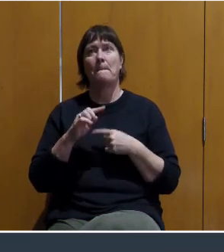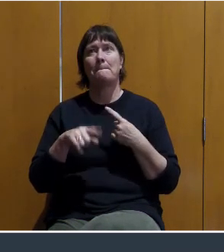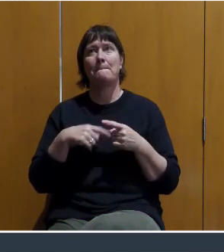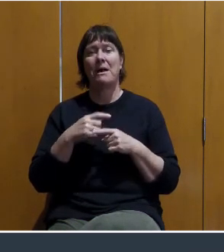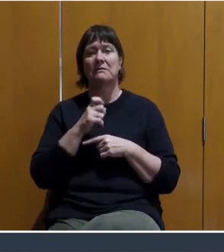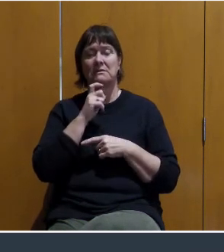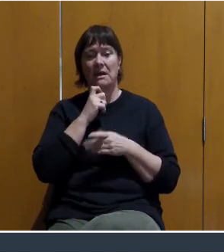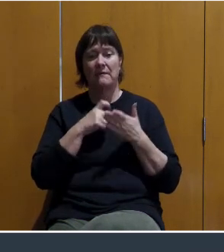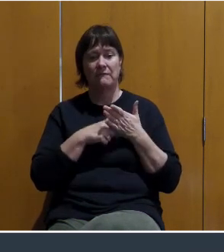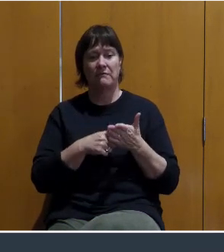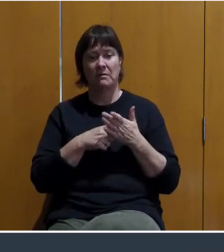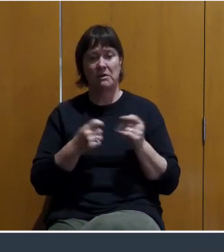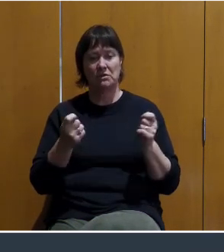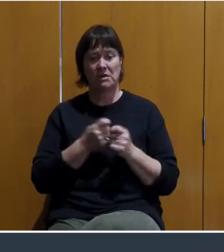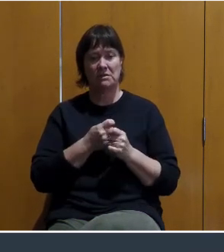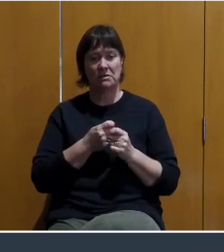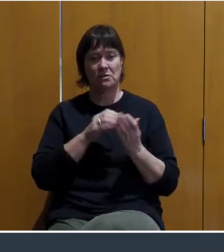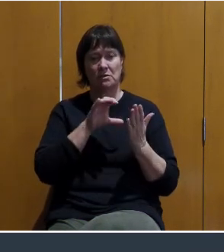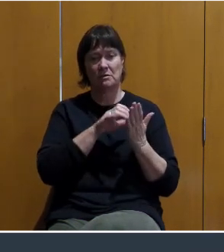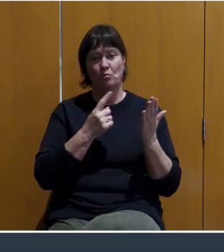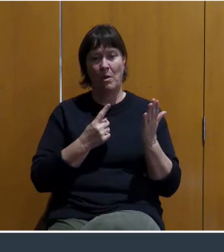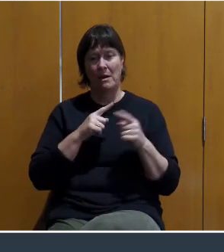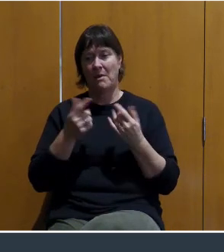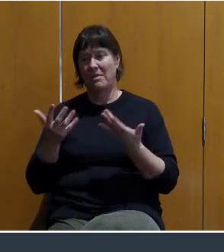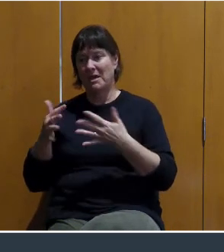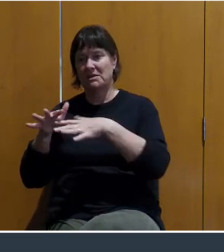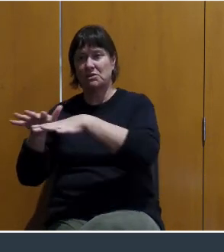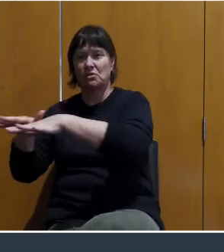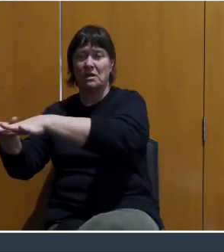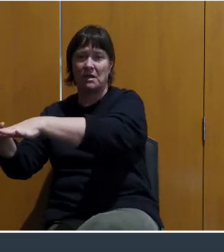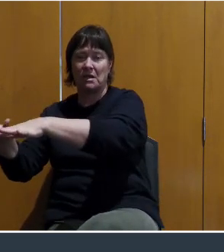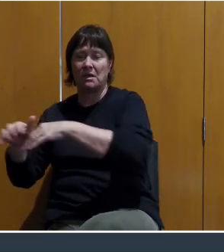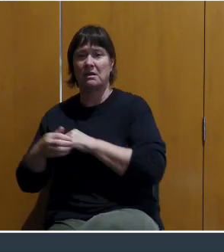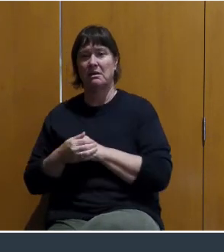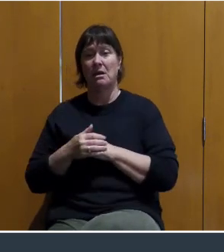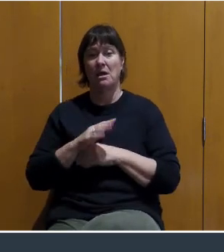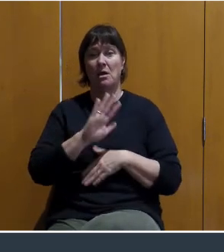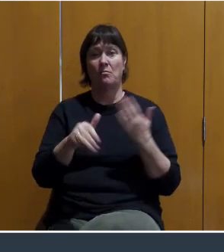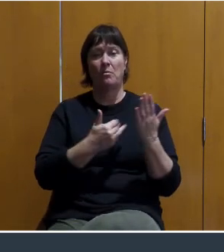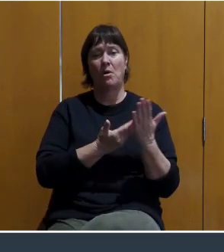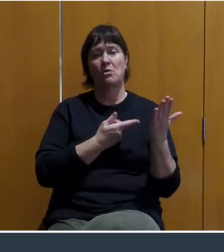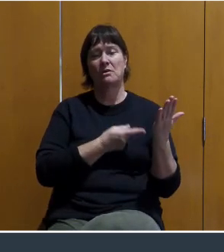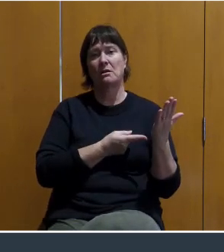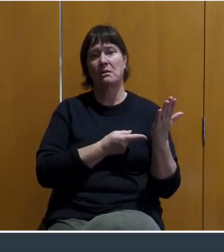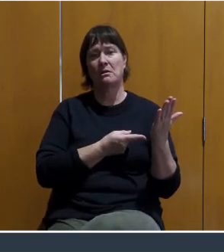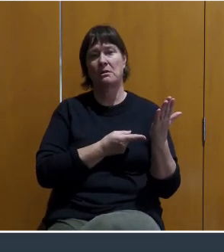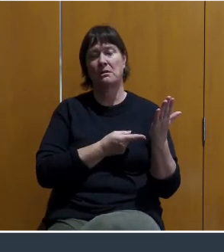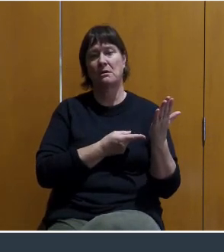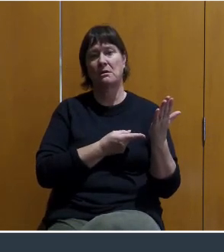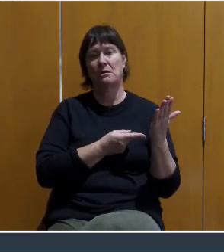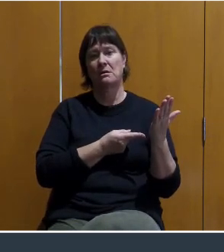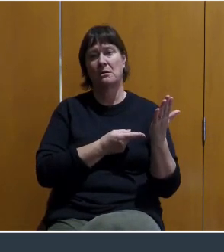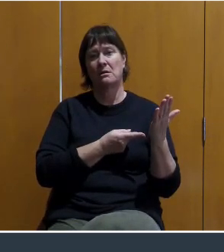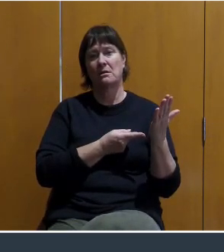recommendation changes to map 1 around the estuary, because in the proposal there was a large amount